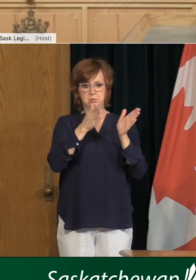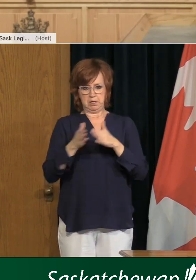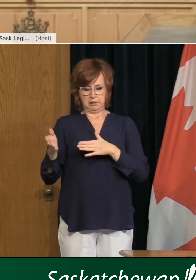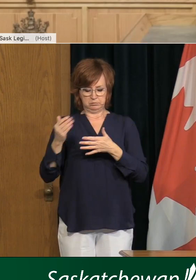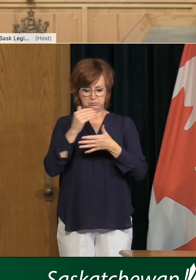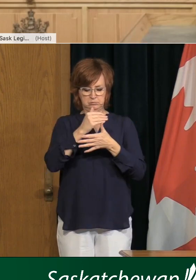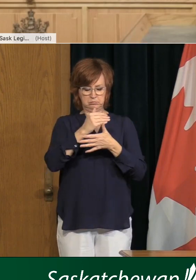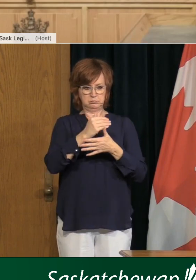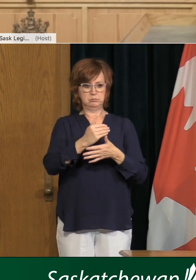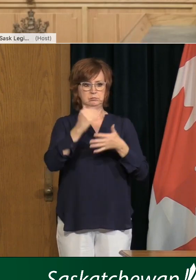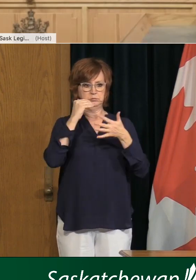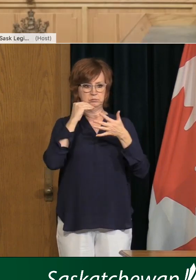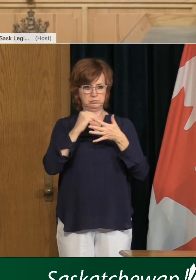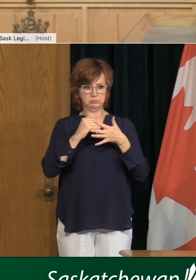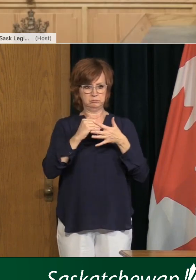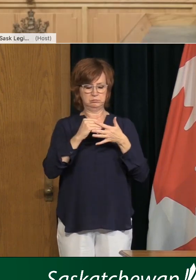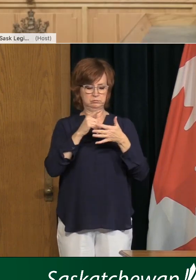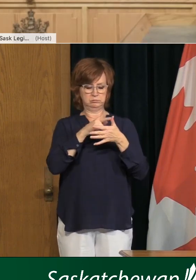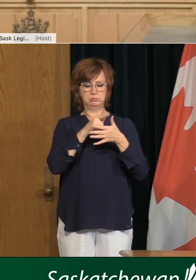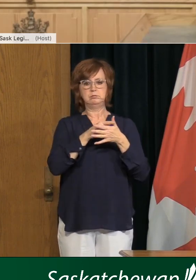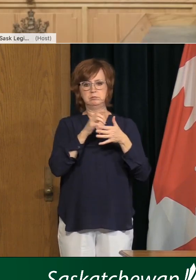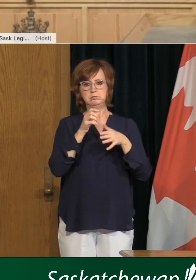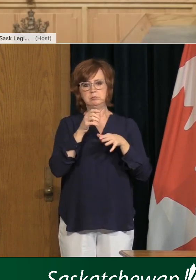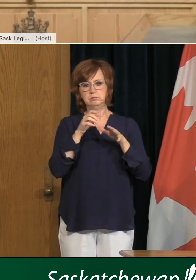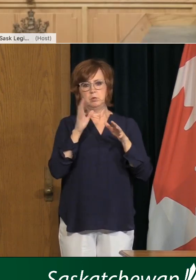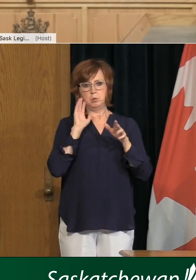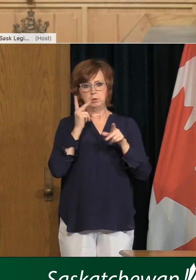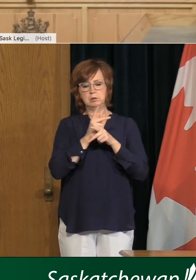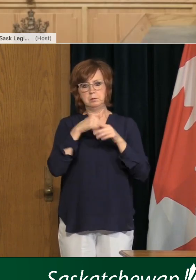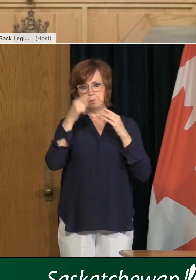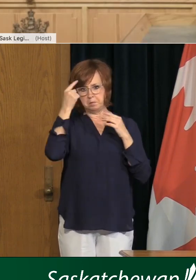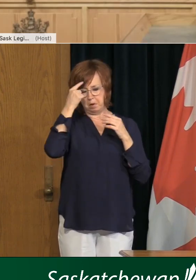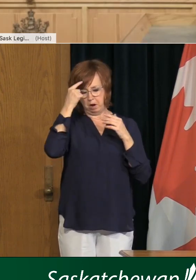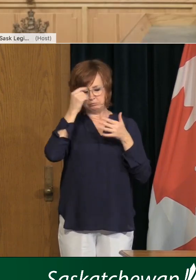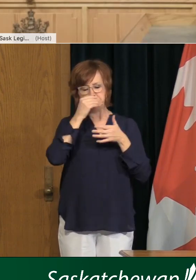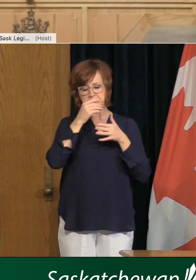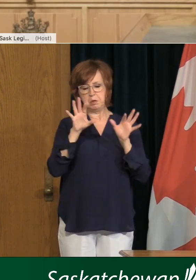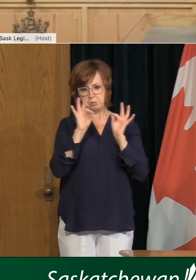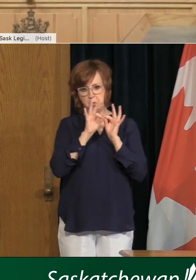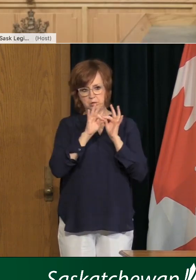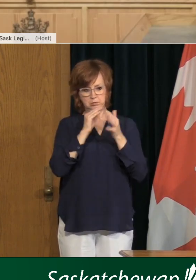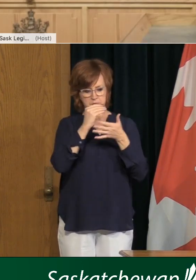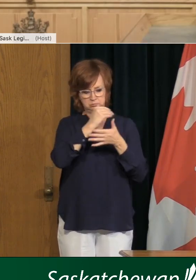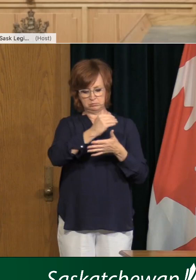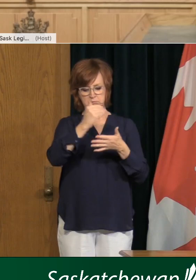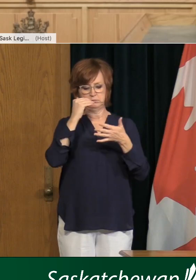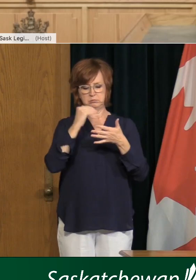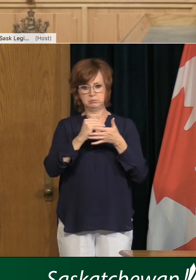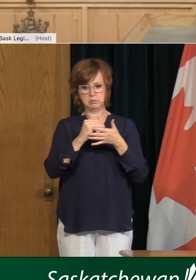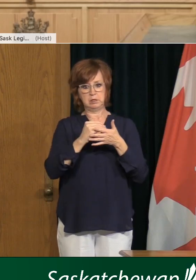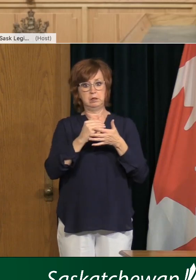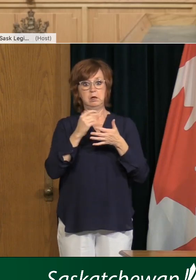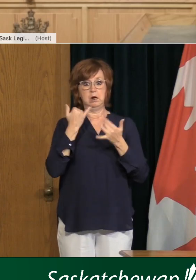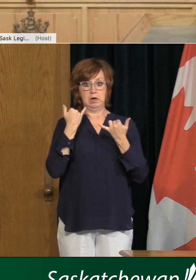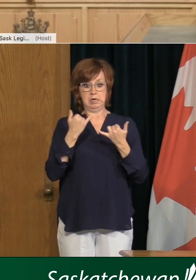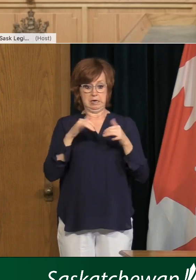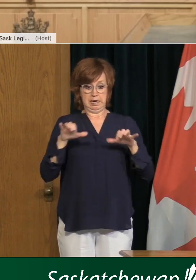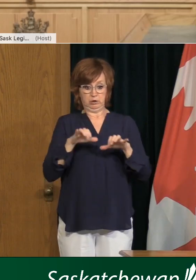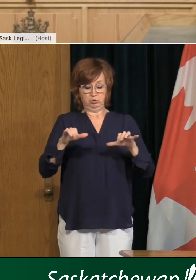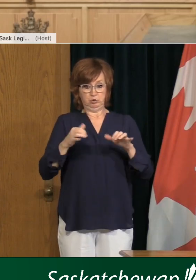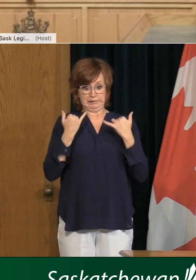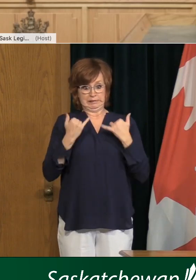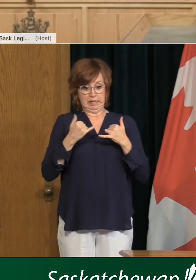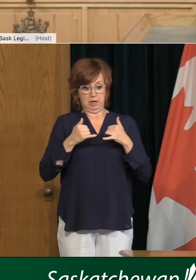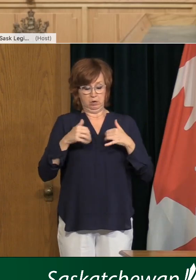remain forefront as we implement the plan. We'll also cover some of the immediate actions that will take place as part of this